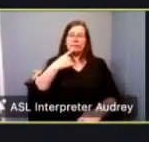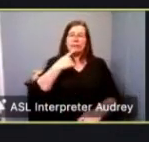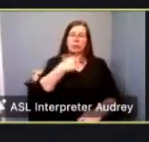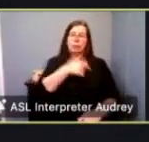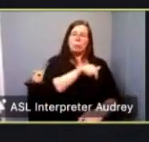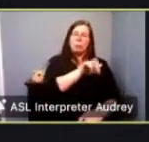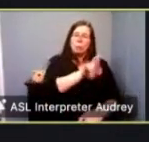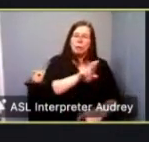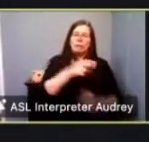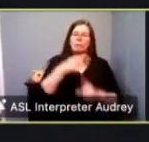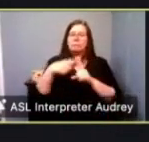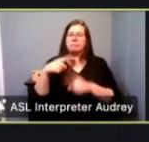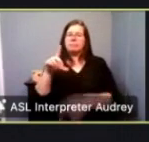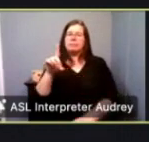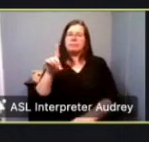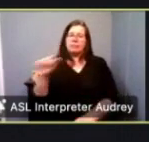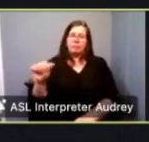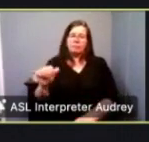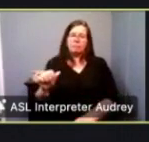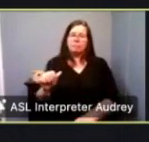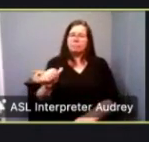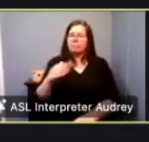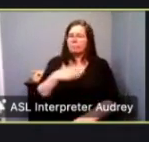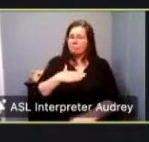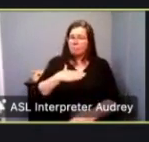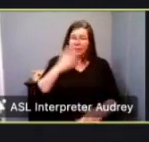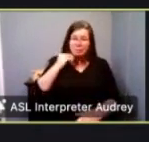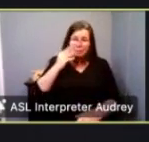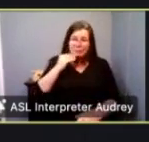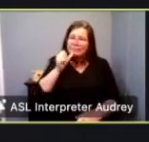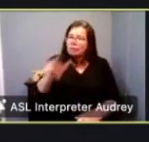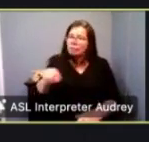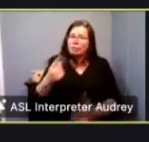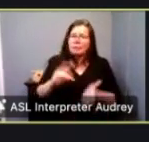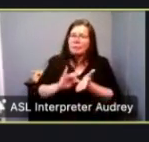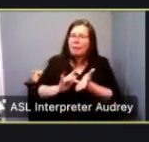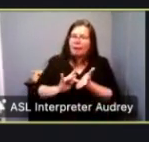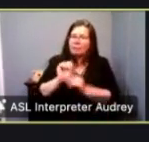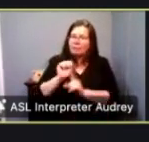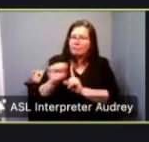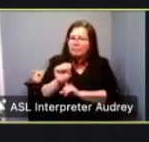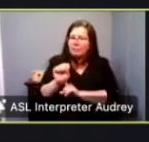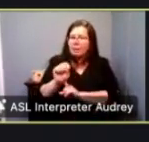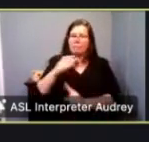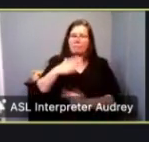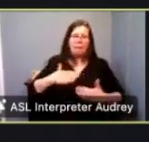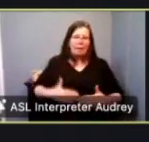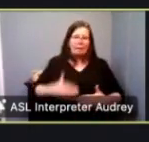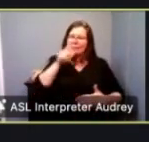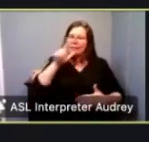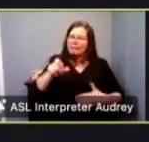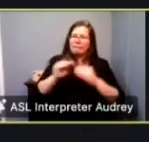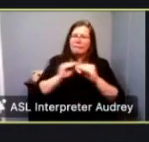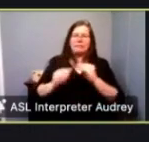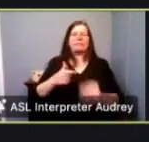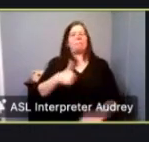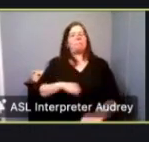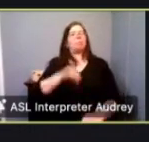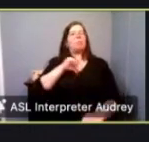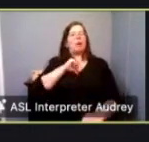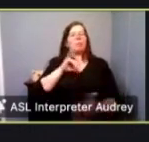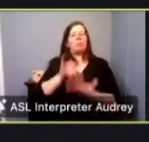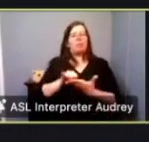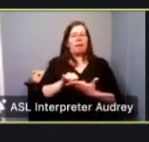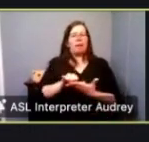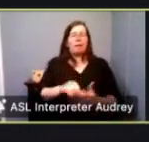My disability isn't just a medical condition. My body doesn't need to be fixed, and I am so, so proud of that. Pride